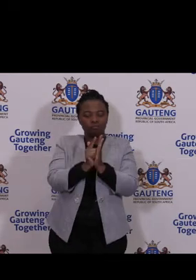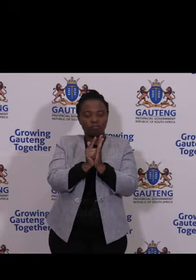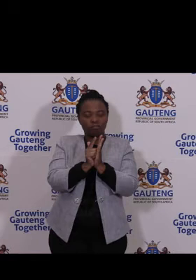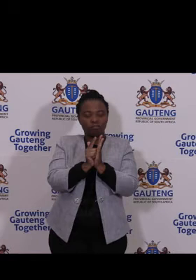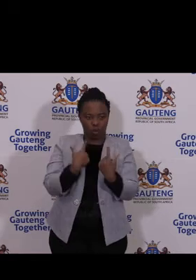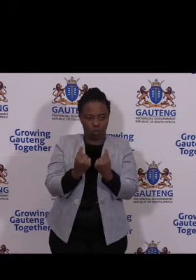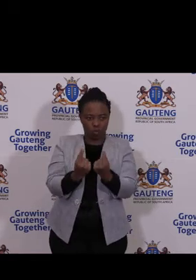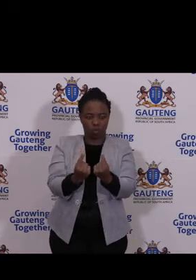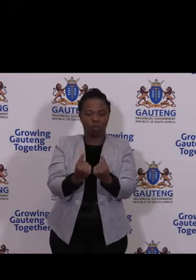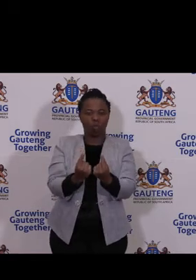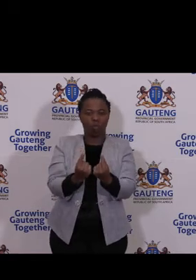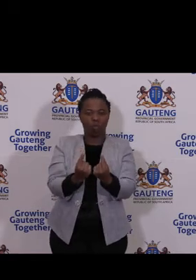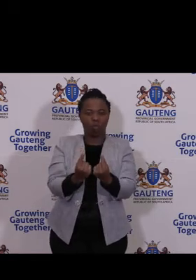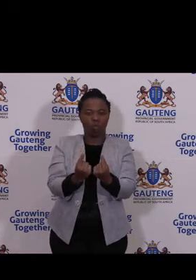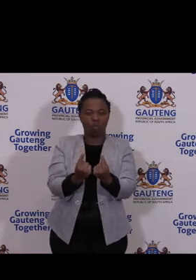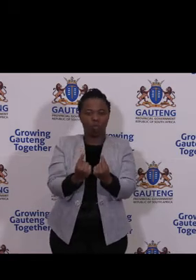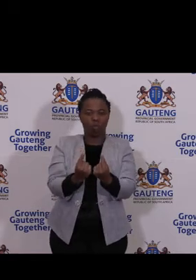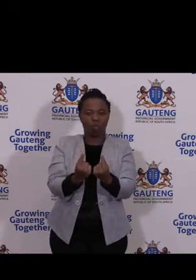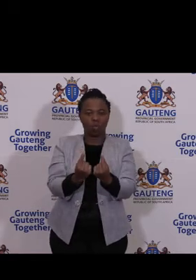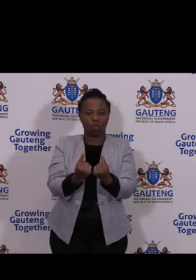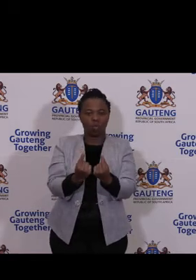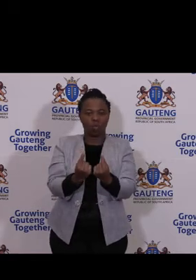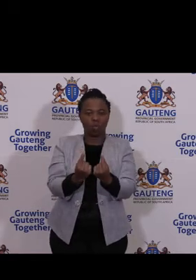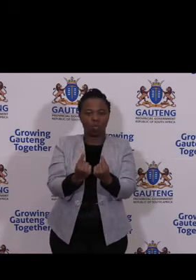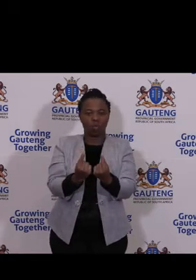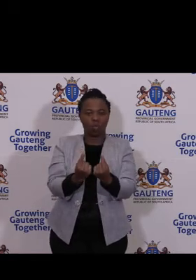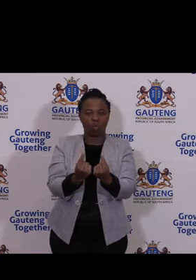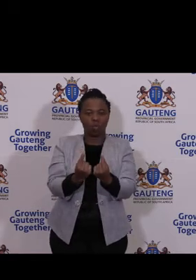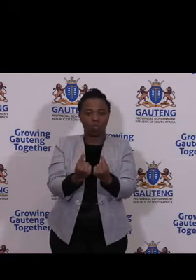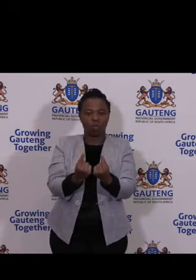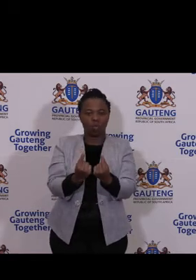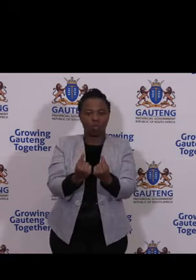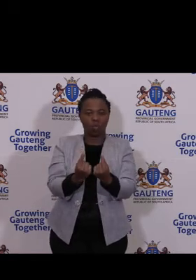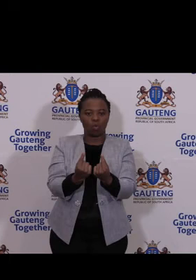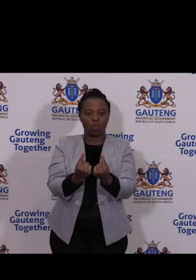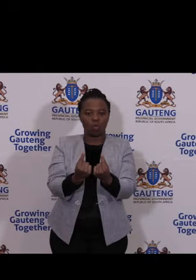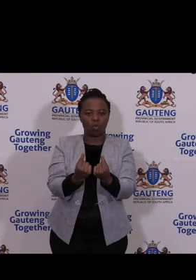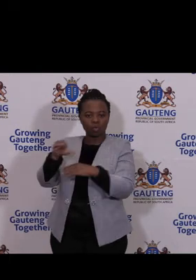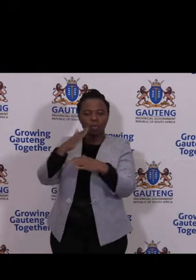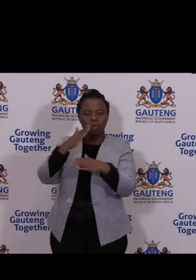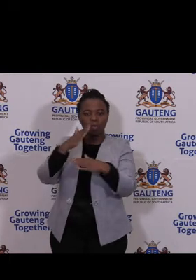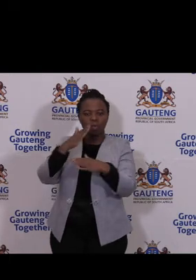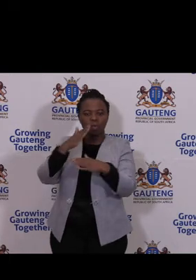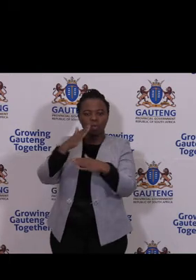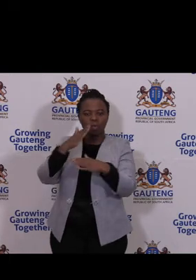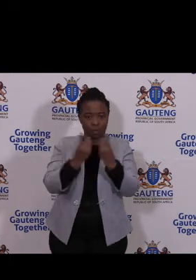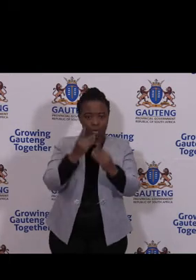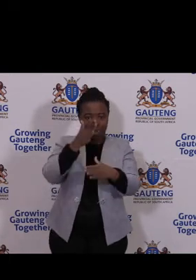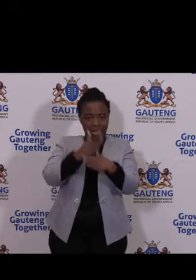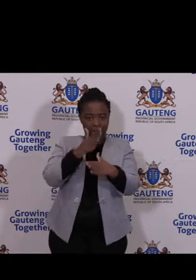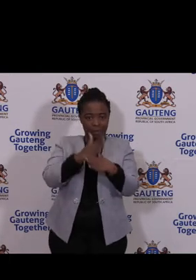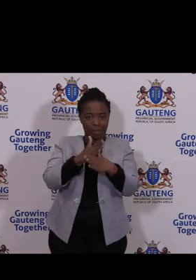the malls, also the capacity that we have built with the labor department in checking out all the